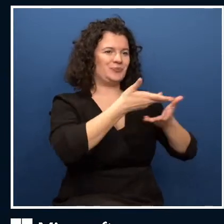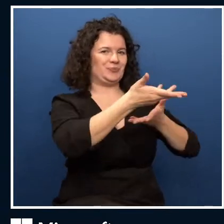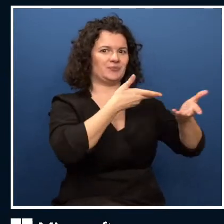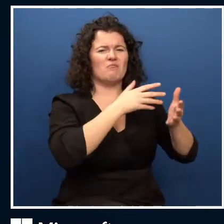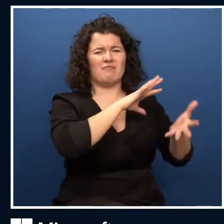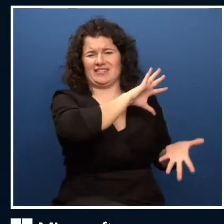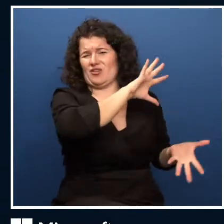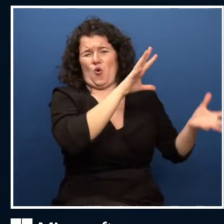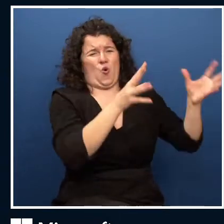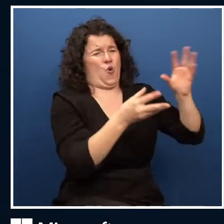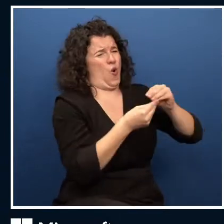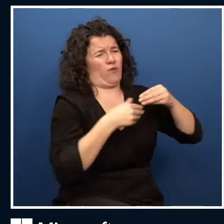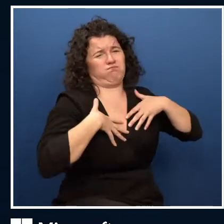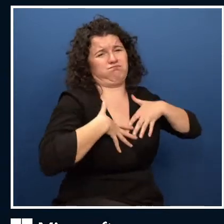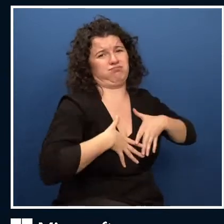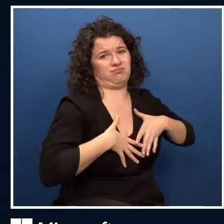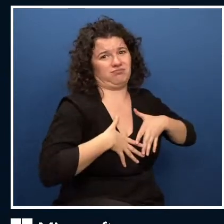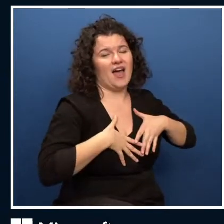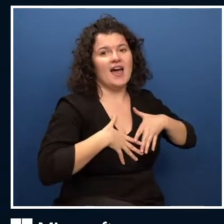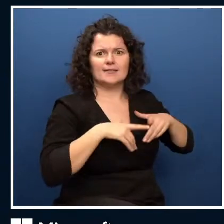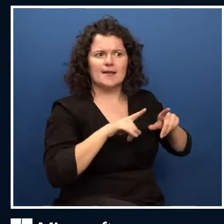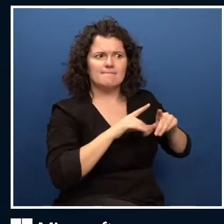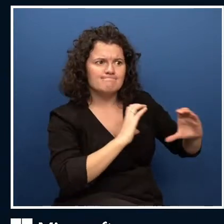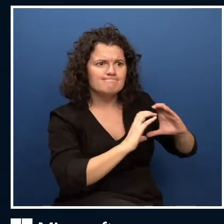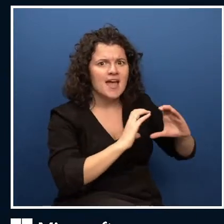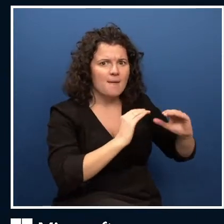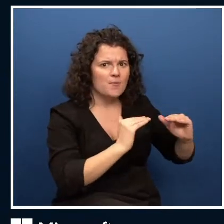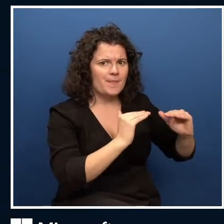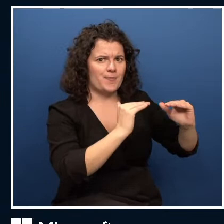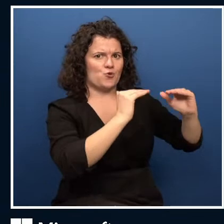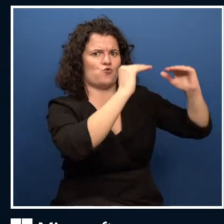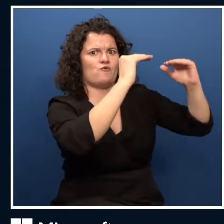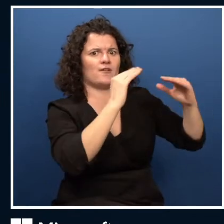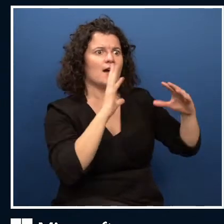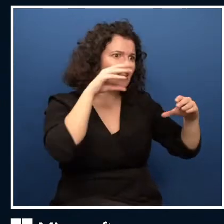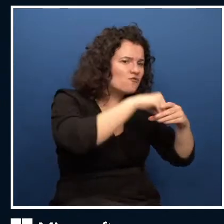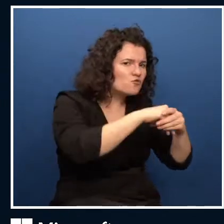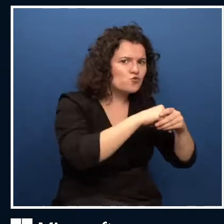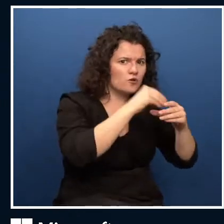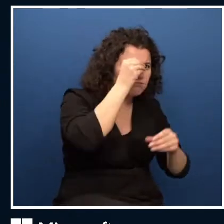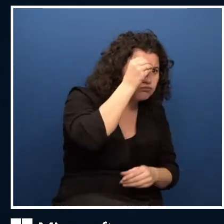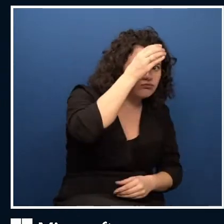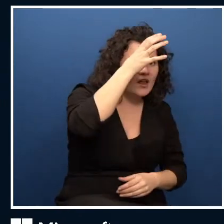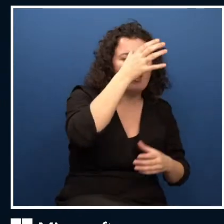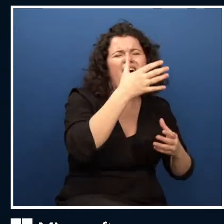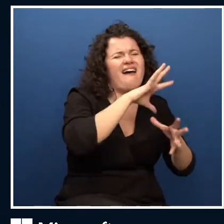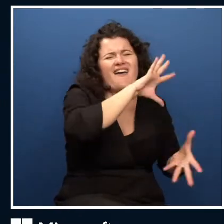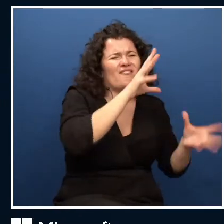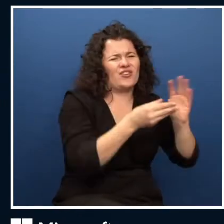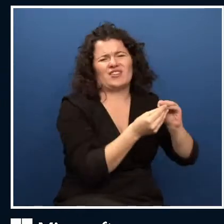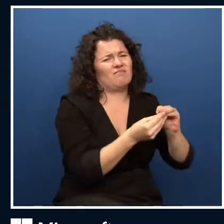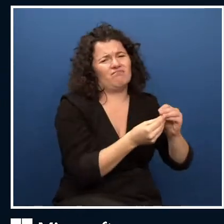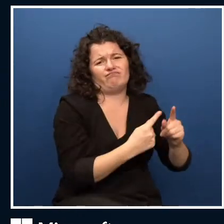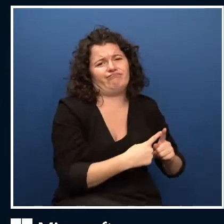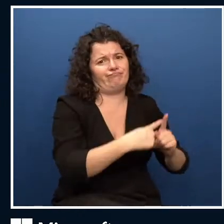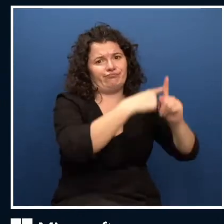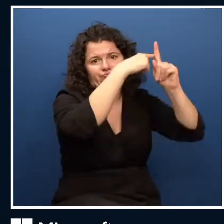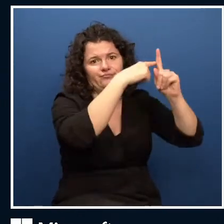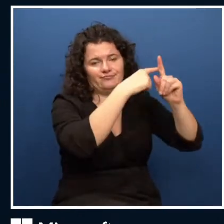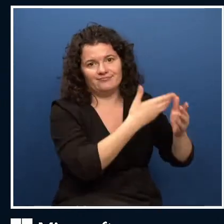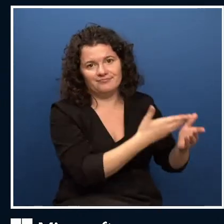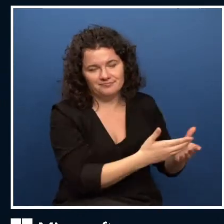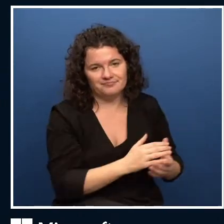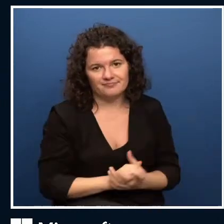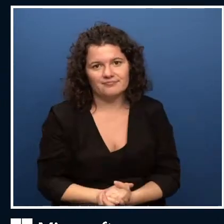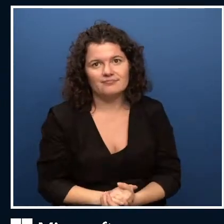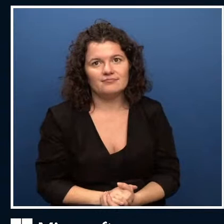skills also gets improved, right? Because you get to participate in the client's call, like because it is my personal experience that I